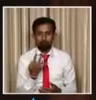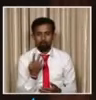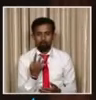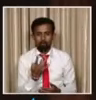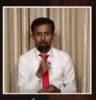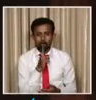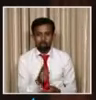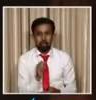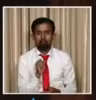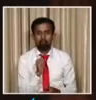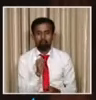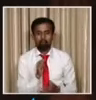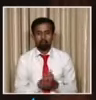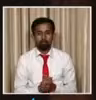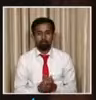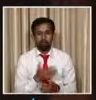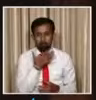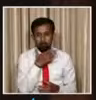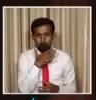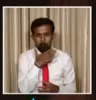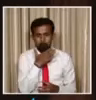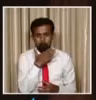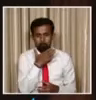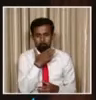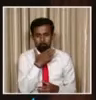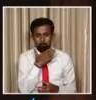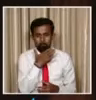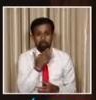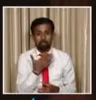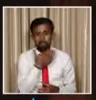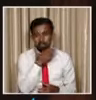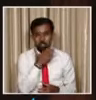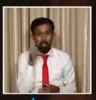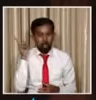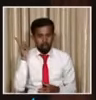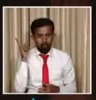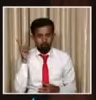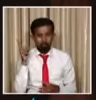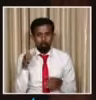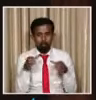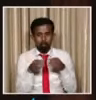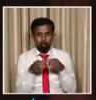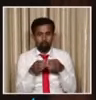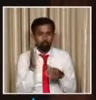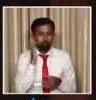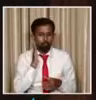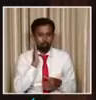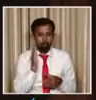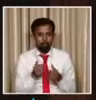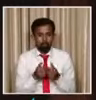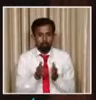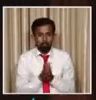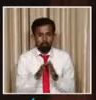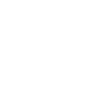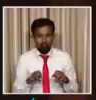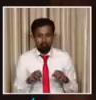Zahran provided training for his group before the attack. Such incidents shouldn't repeat in the future. It is important that police and our intelligence forces